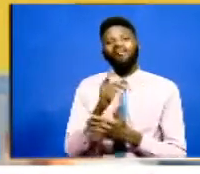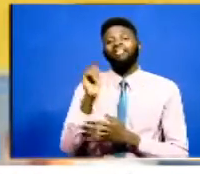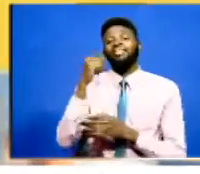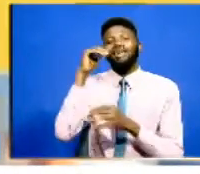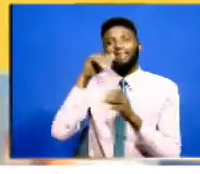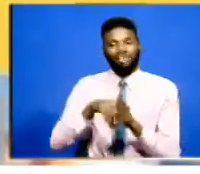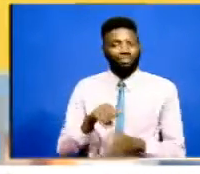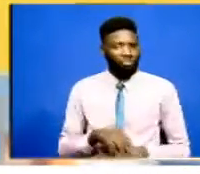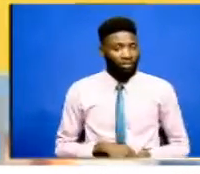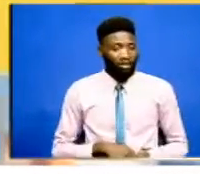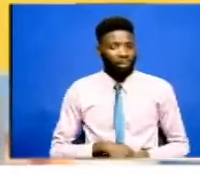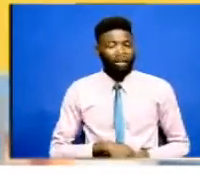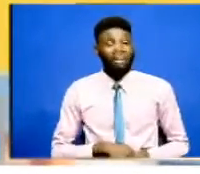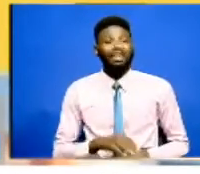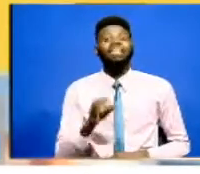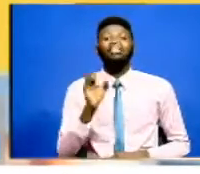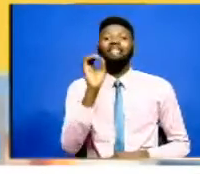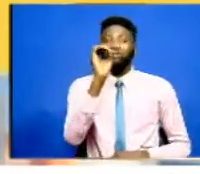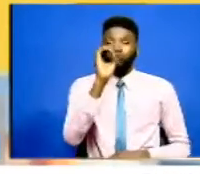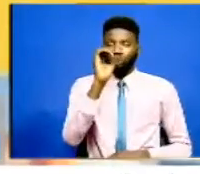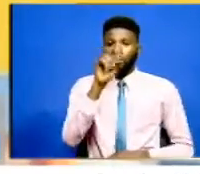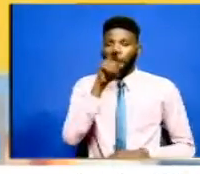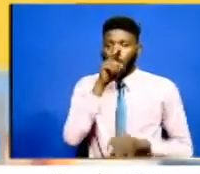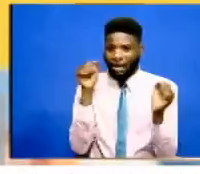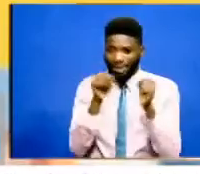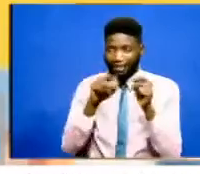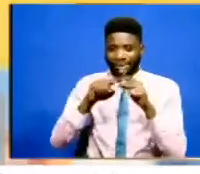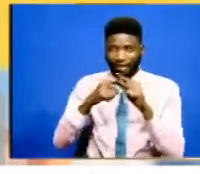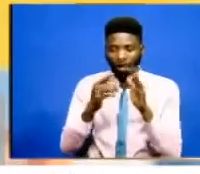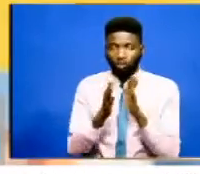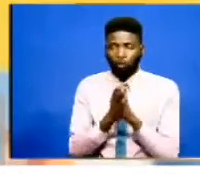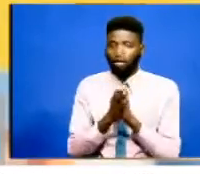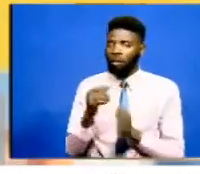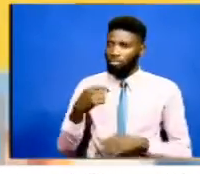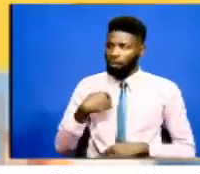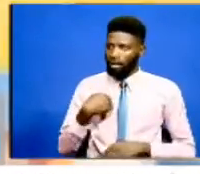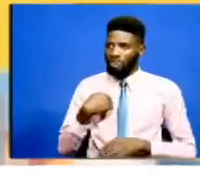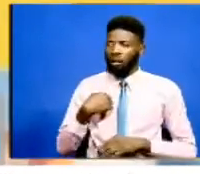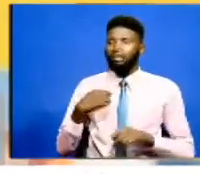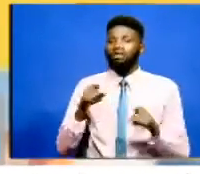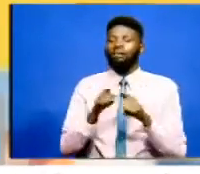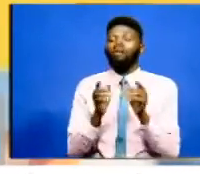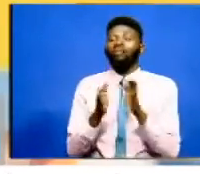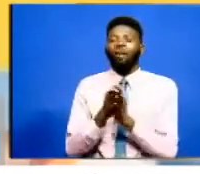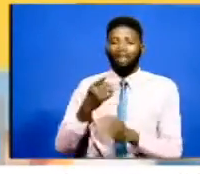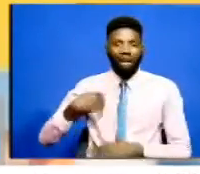Zero malaria starts with me and with all of us.